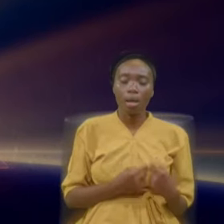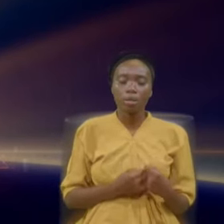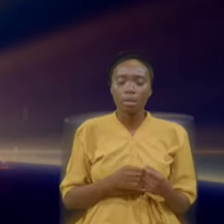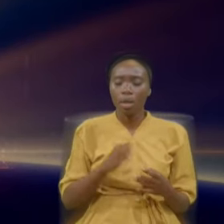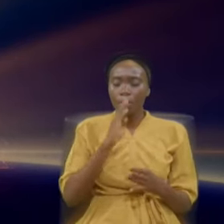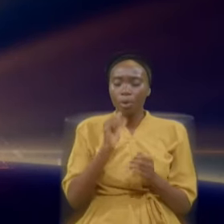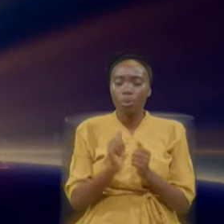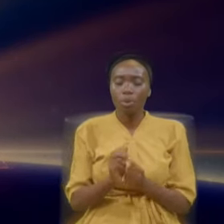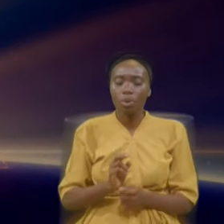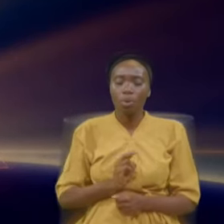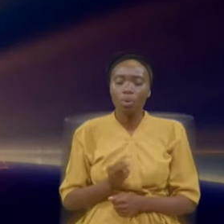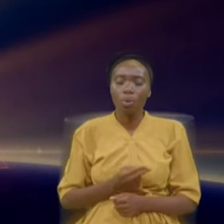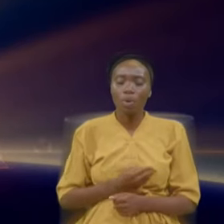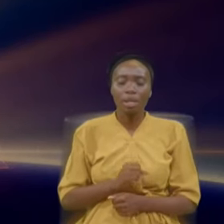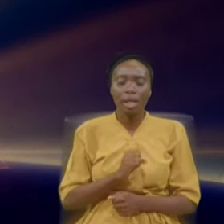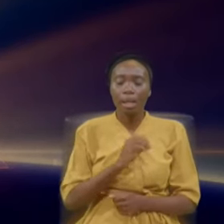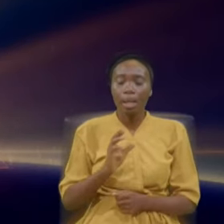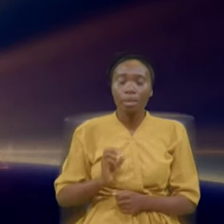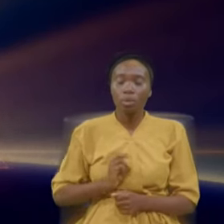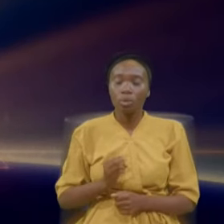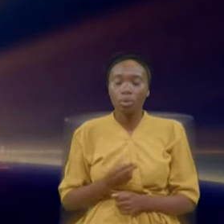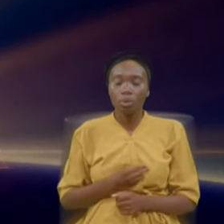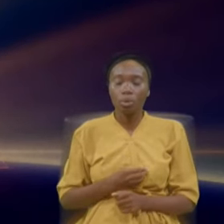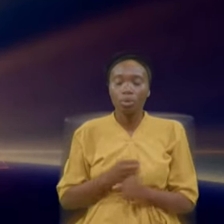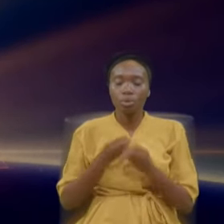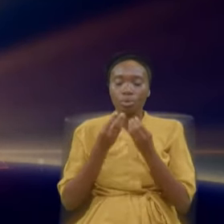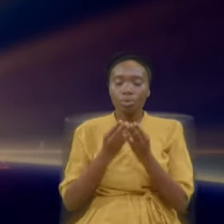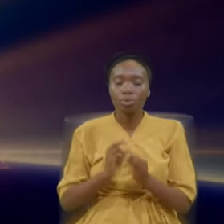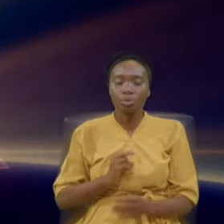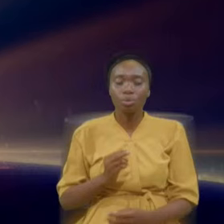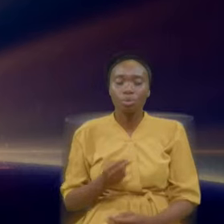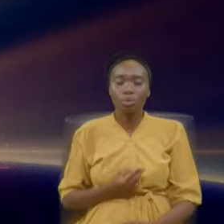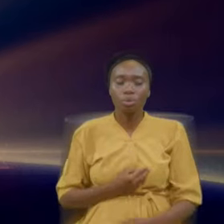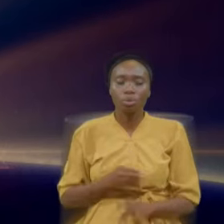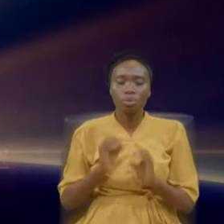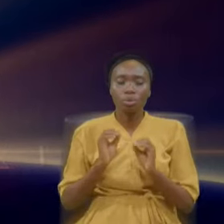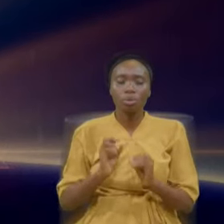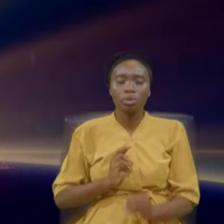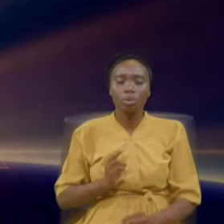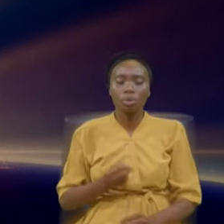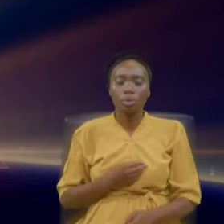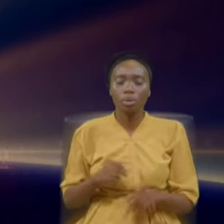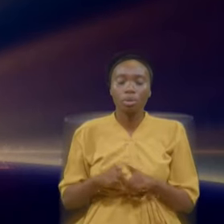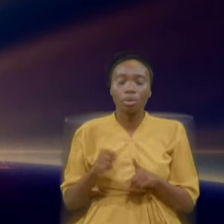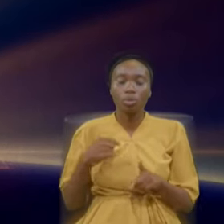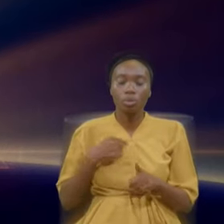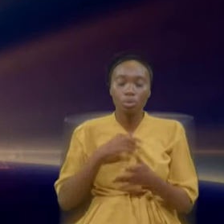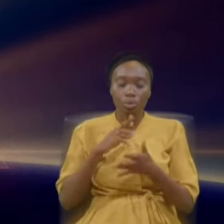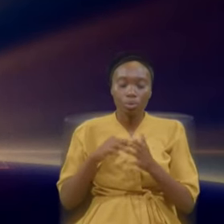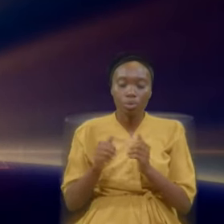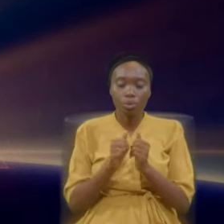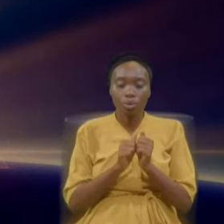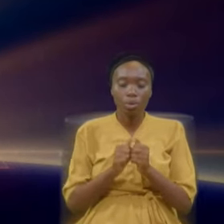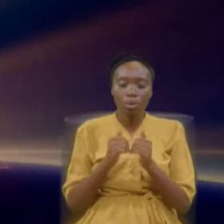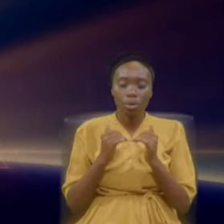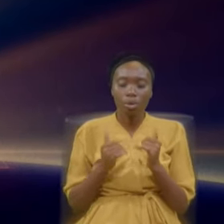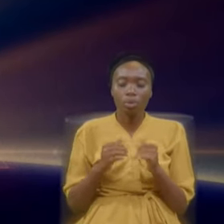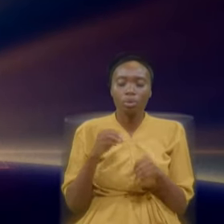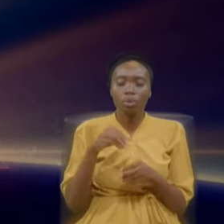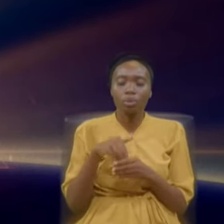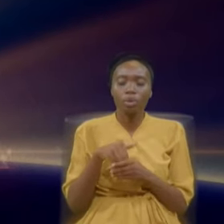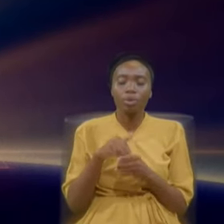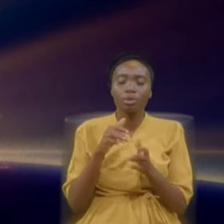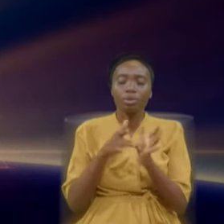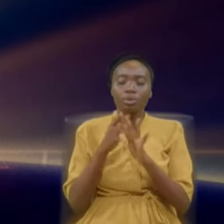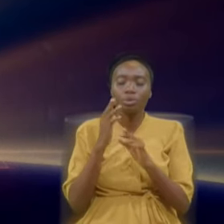Be with us, enlighten us, instruct us, teach us as we read together now. In